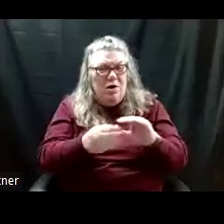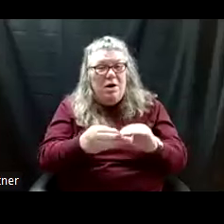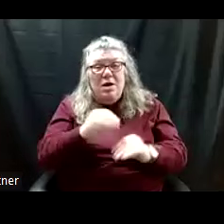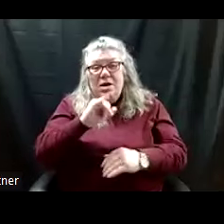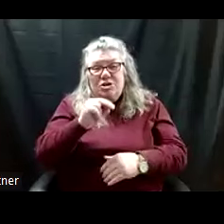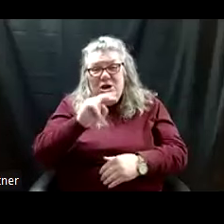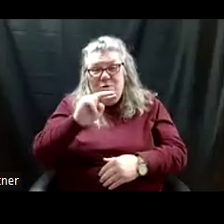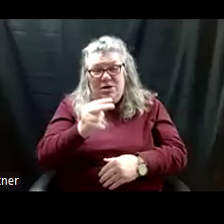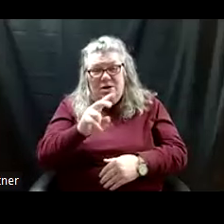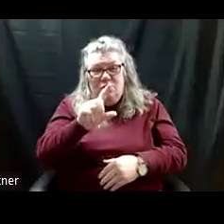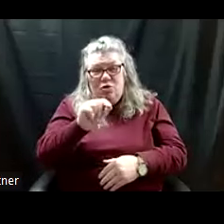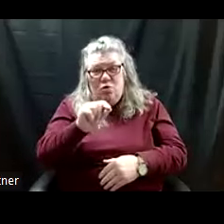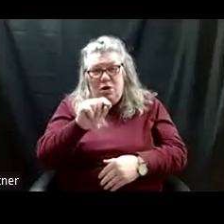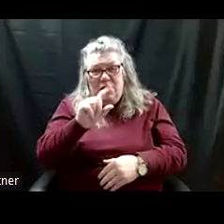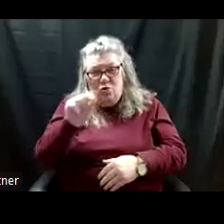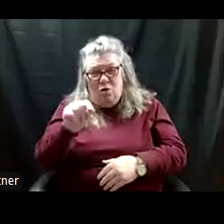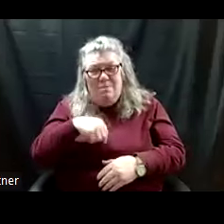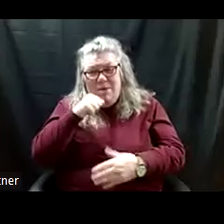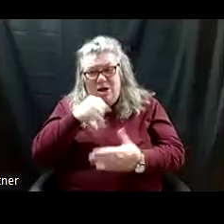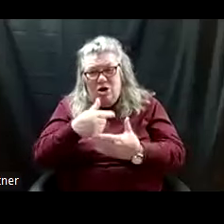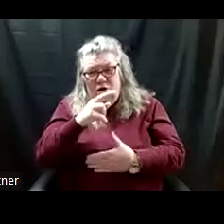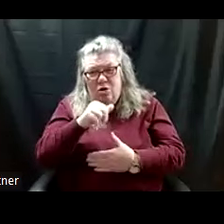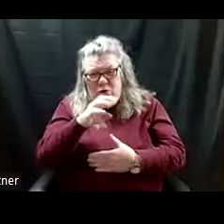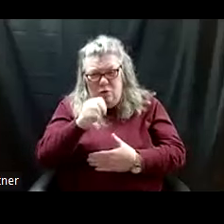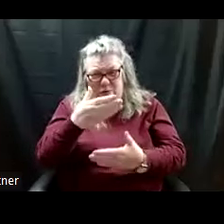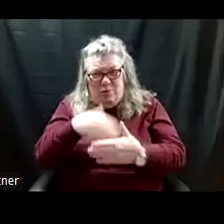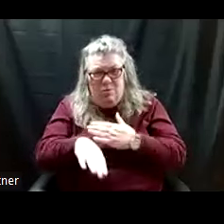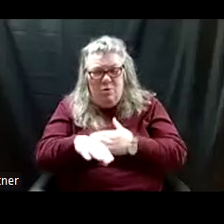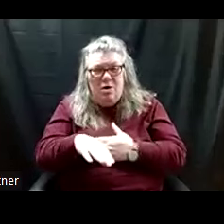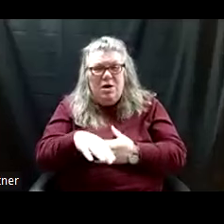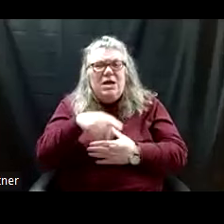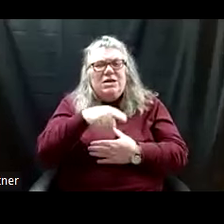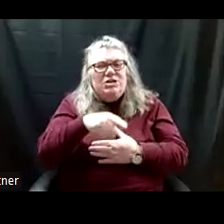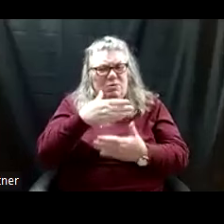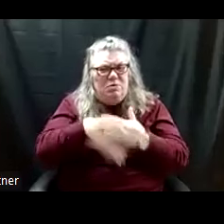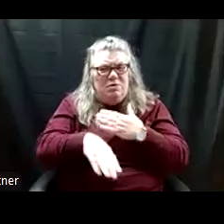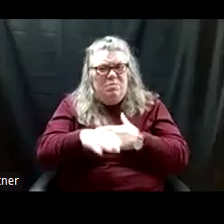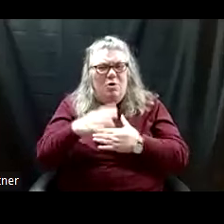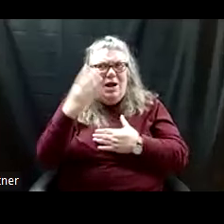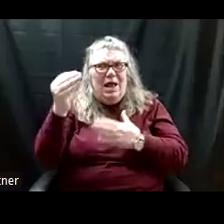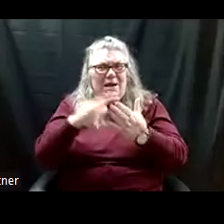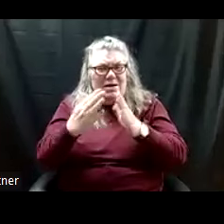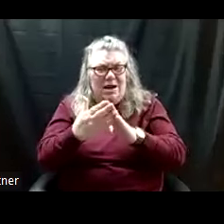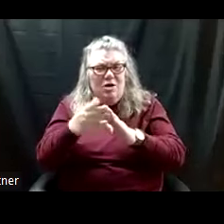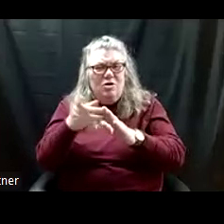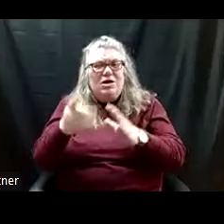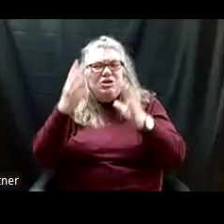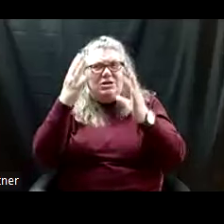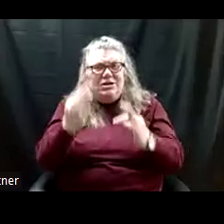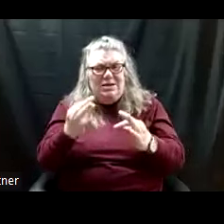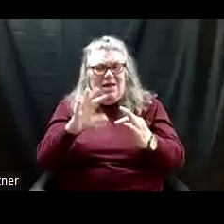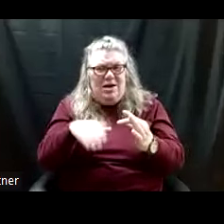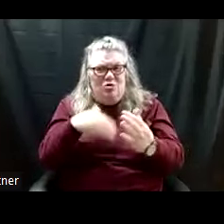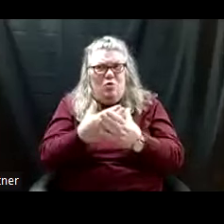January 2nd of 2020, my daughter Grace was born. She was actually born out of town. She decided to show up